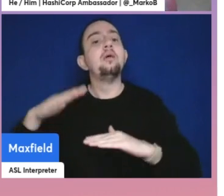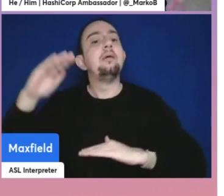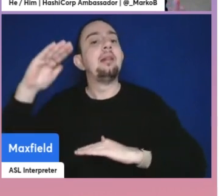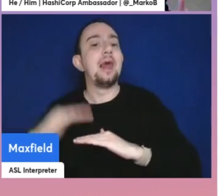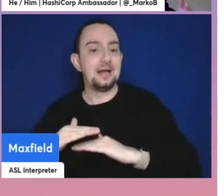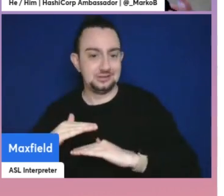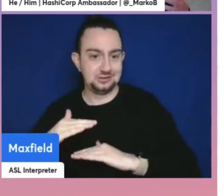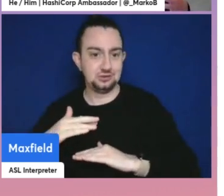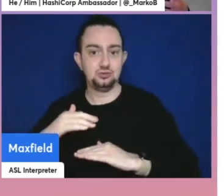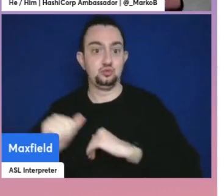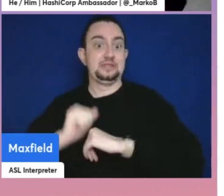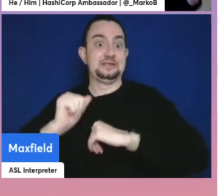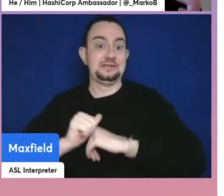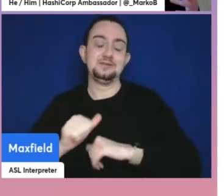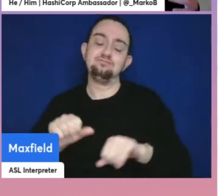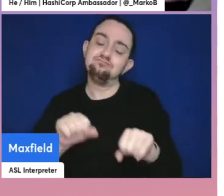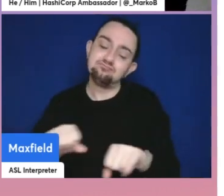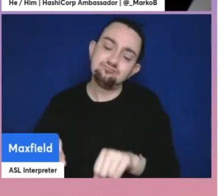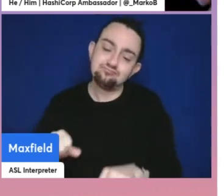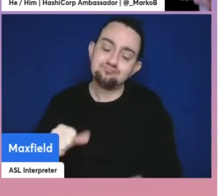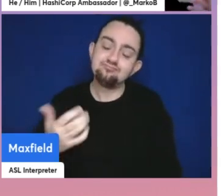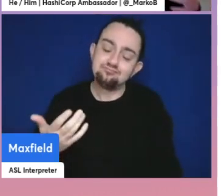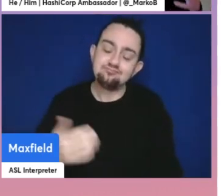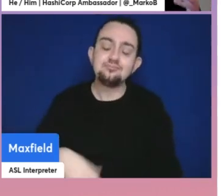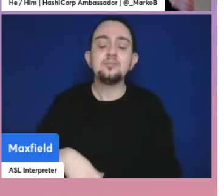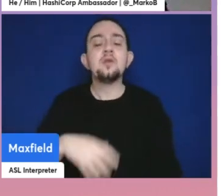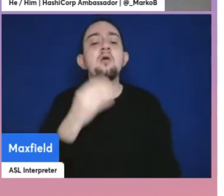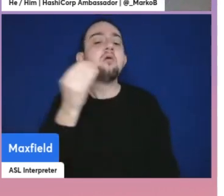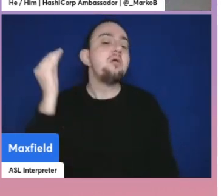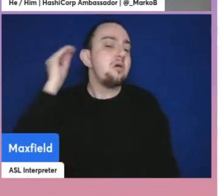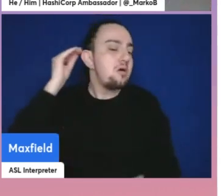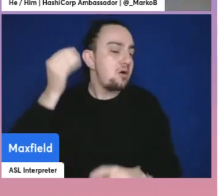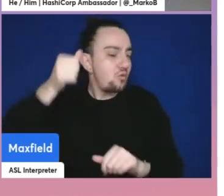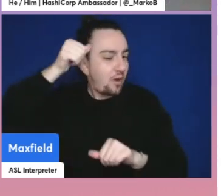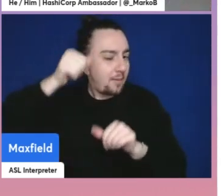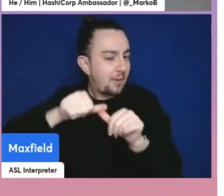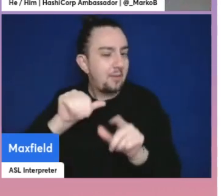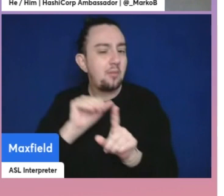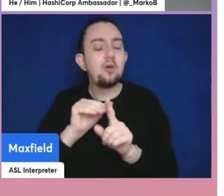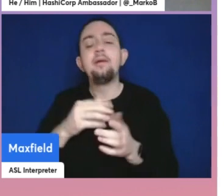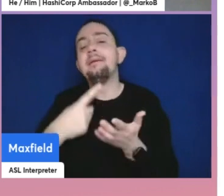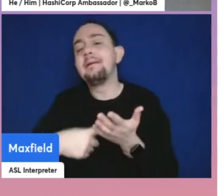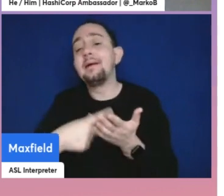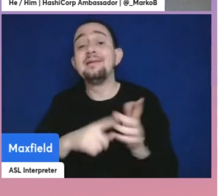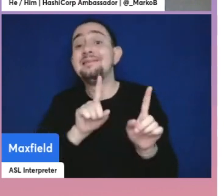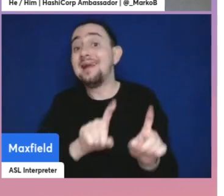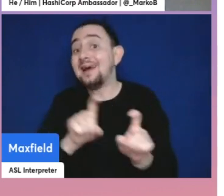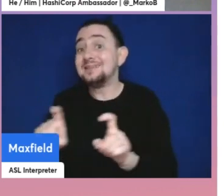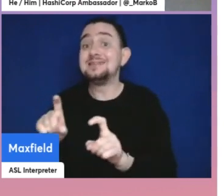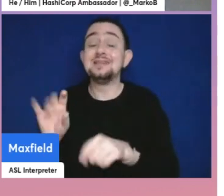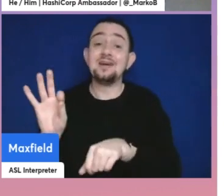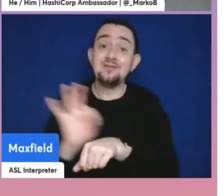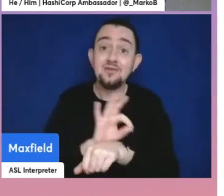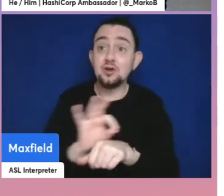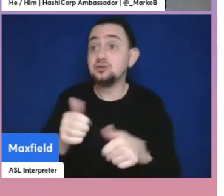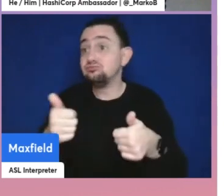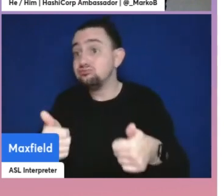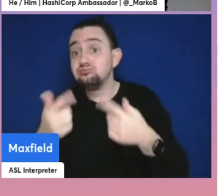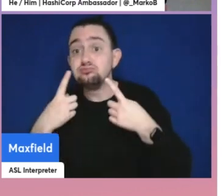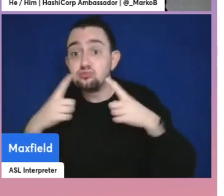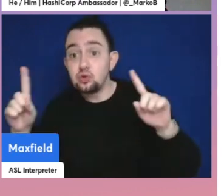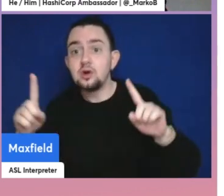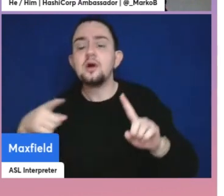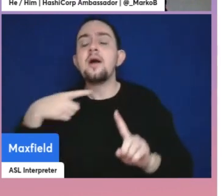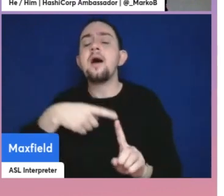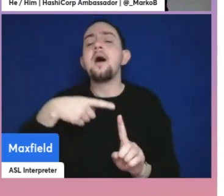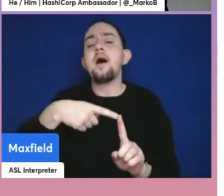But something else to keep in mind, since we're talking about like testing and making sure that things work, is also keeping in mind that the testing only